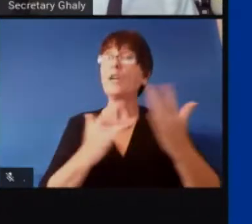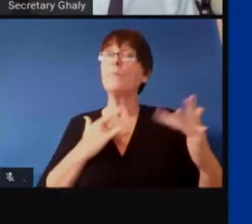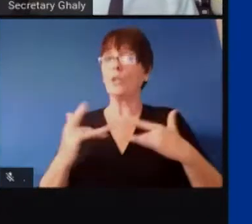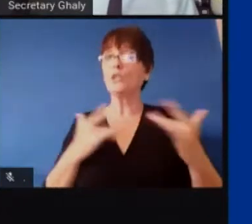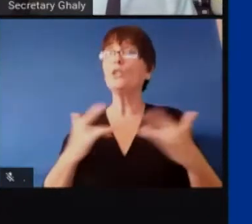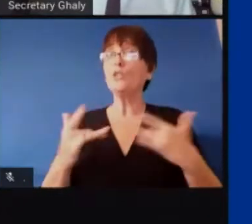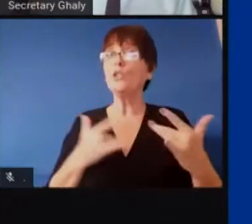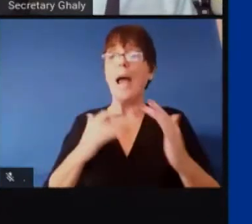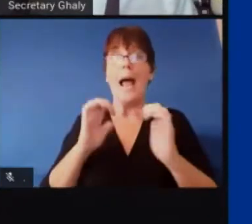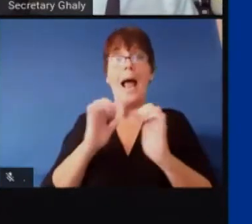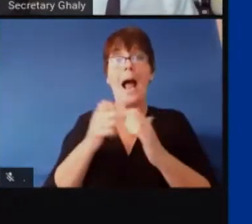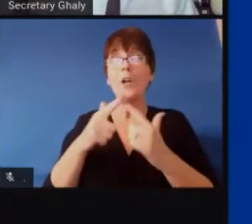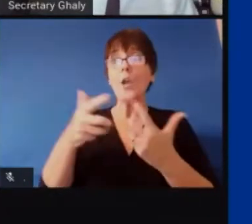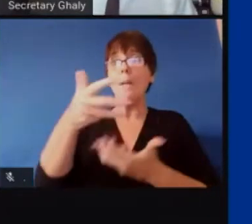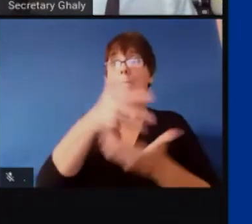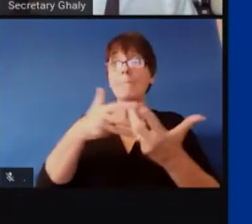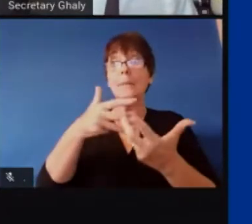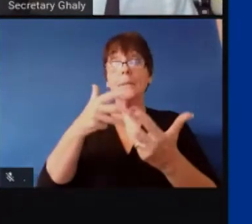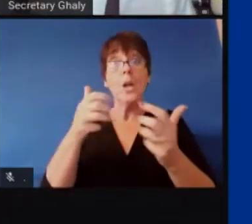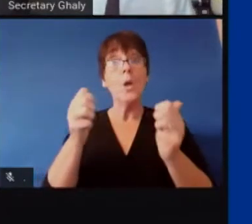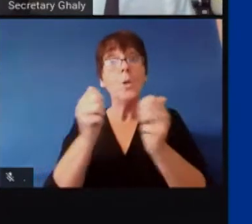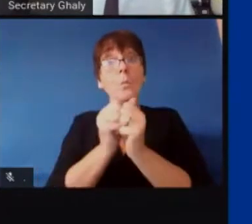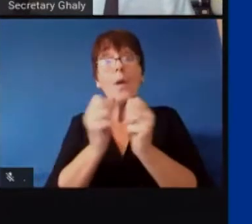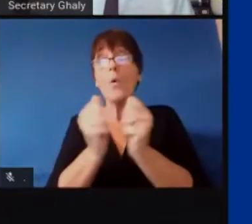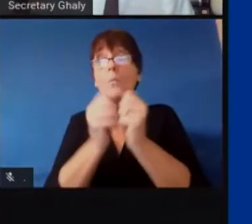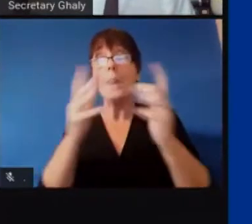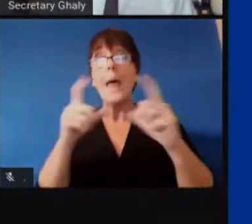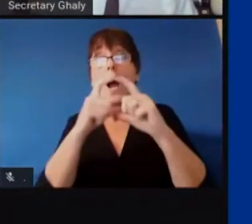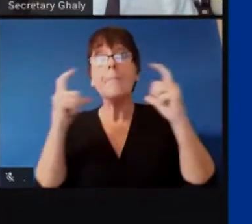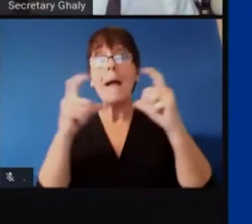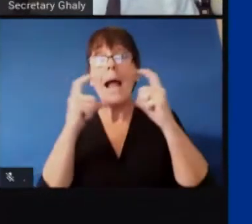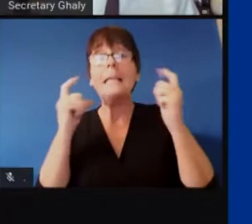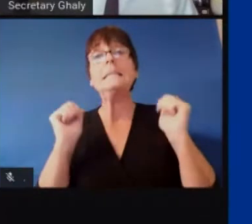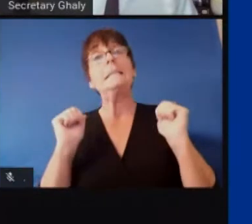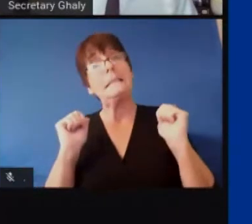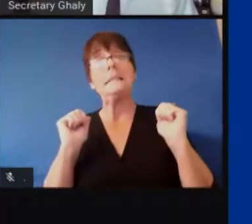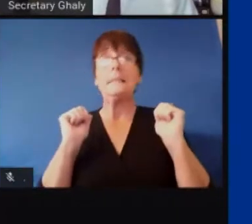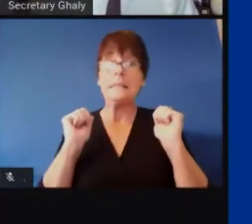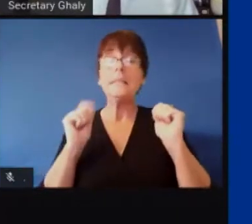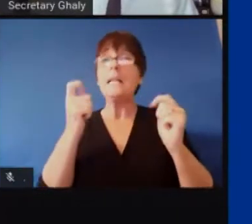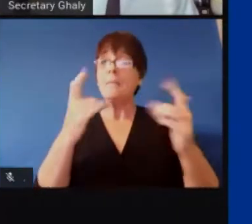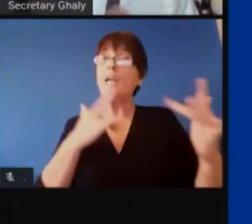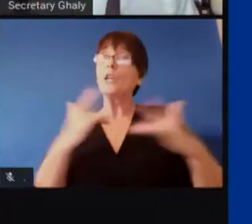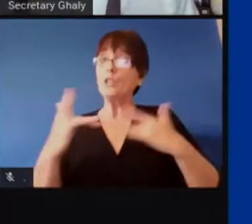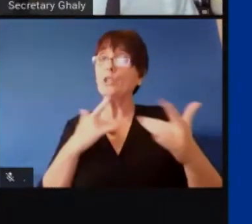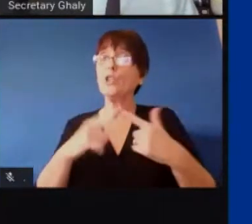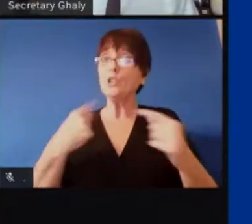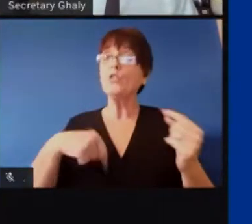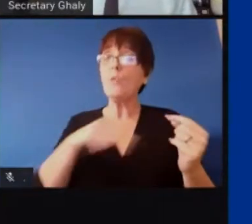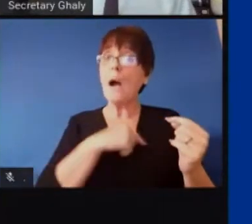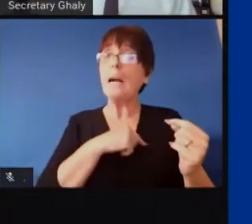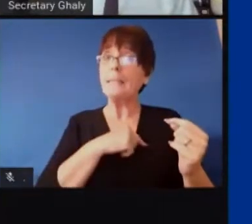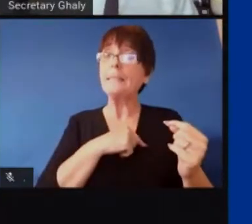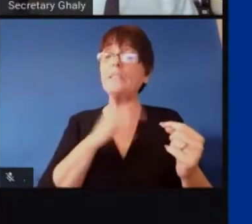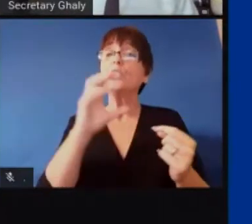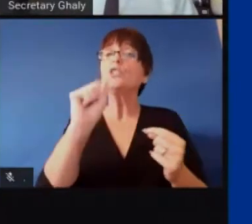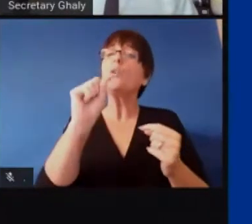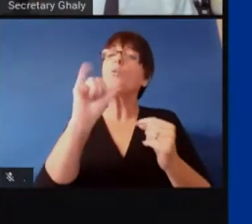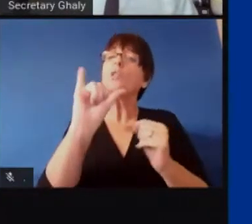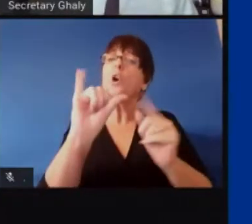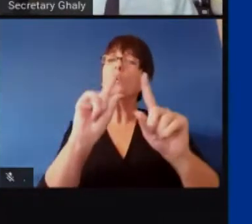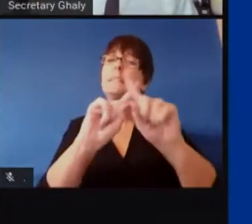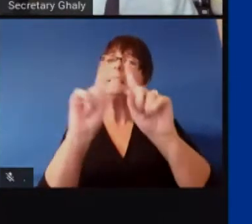of mixing, even without masks, that seemed very random and concerning to us. So those